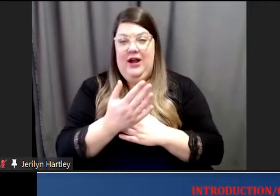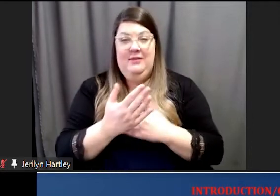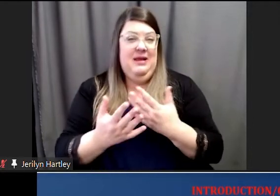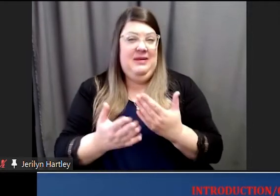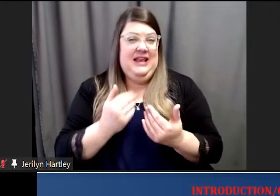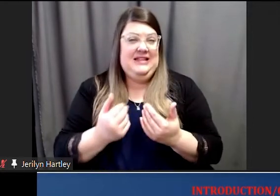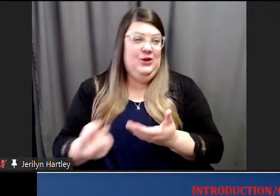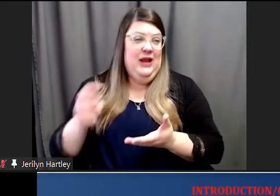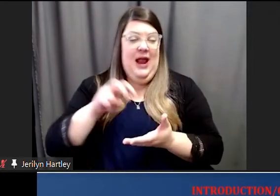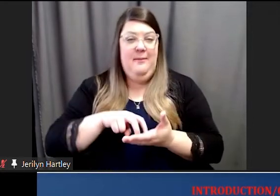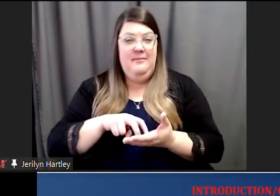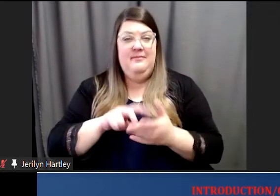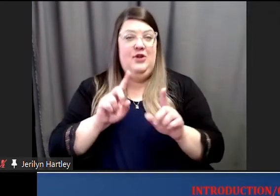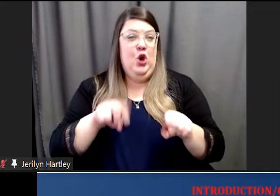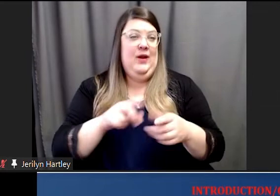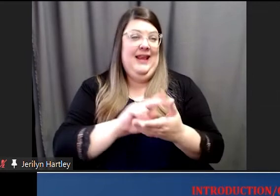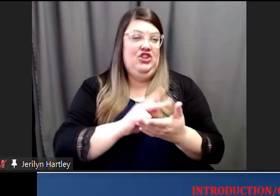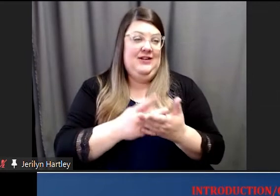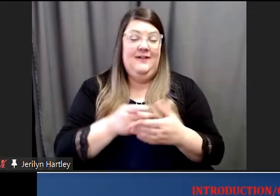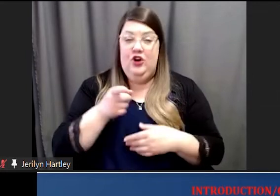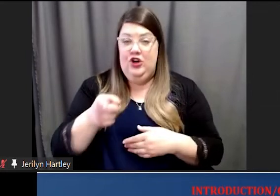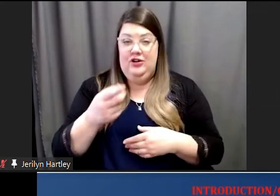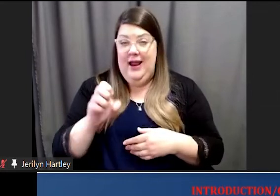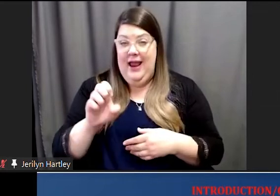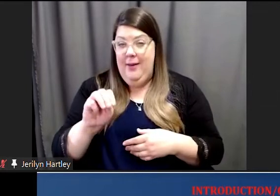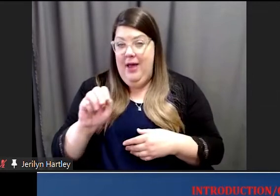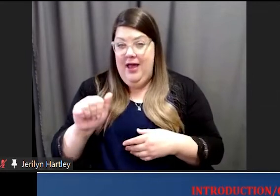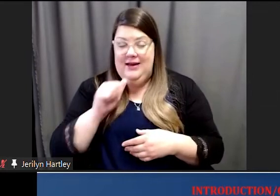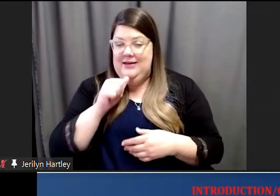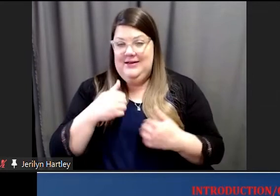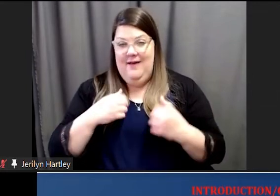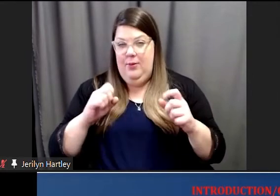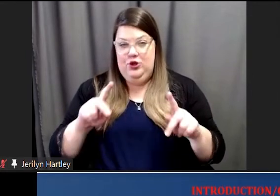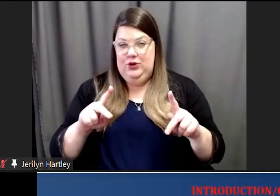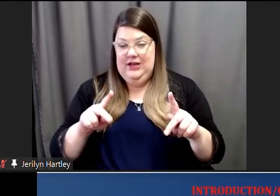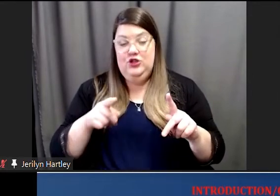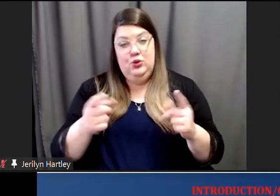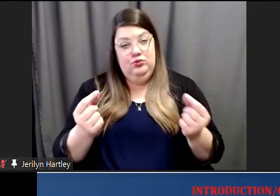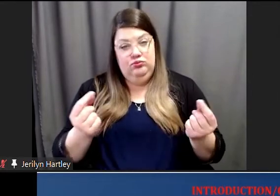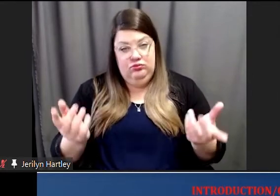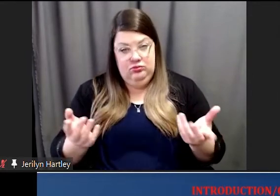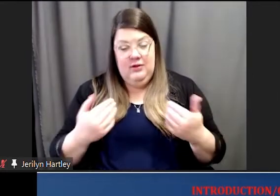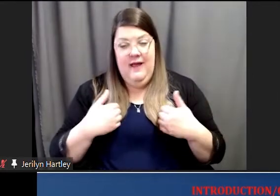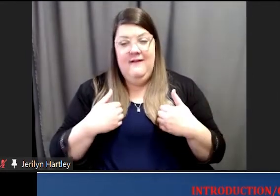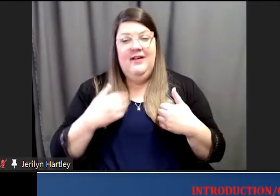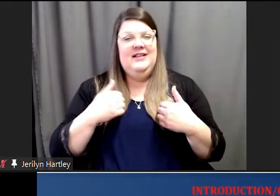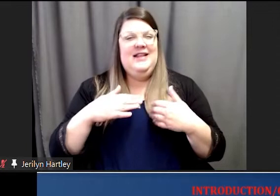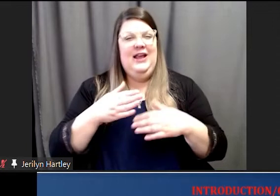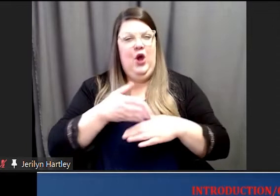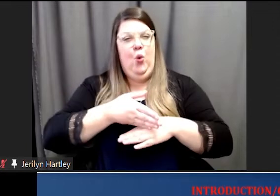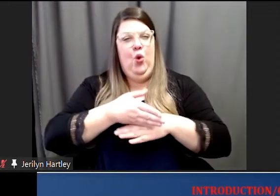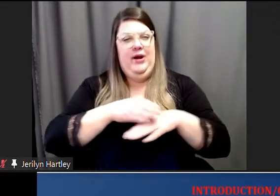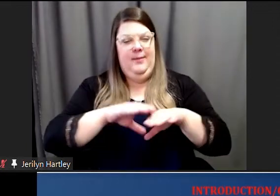out of bed, go to the kitchen. But for Emma, she does not have that opportunity. So what she has is this kind of wooden board type